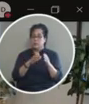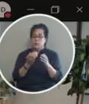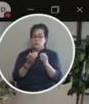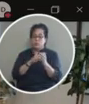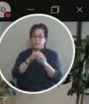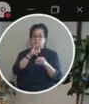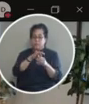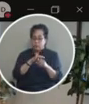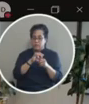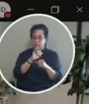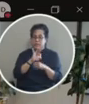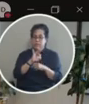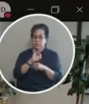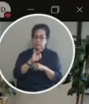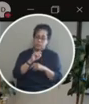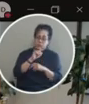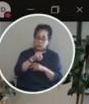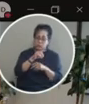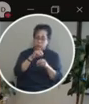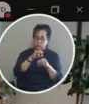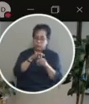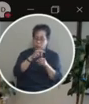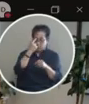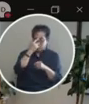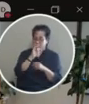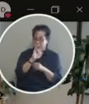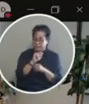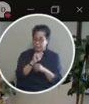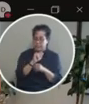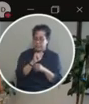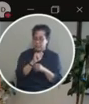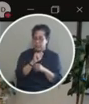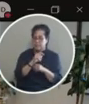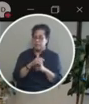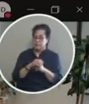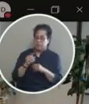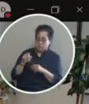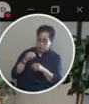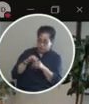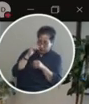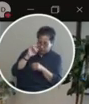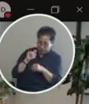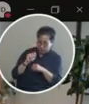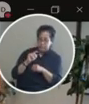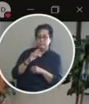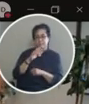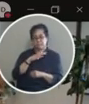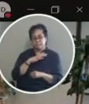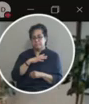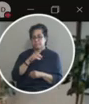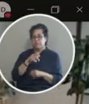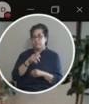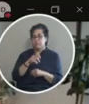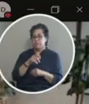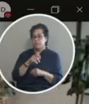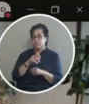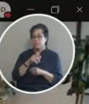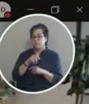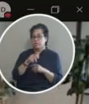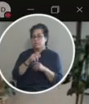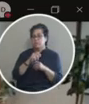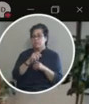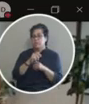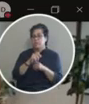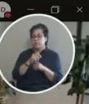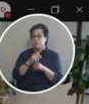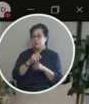re-vote on something is if you were one of the ones who voted for it. Did you vote for it? I did vote for it. Okay, Yes, sir. all right. So is there a second to Representative